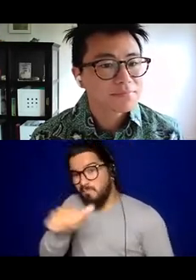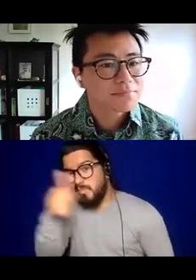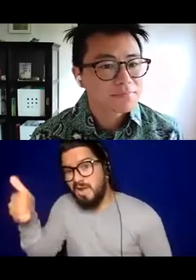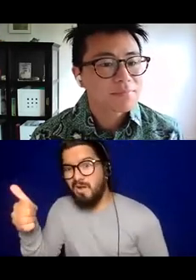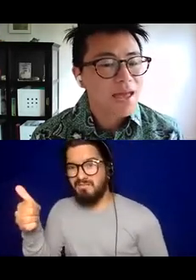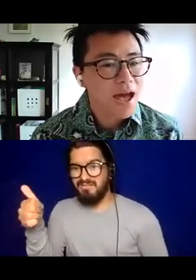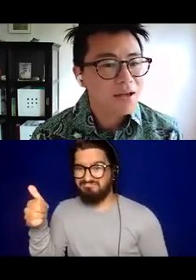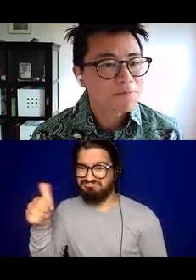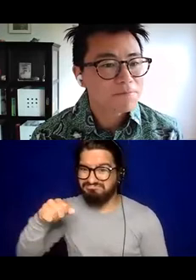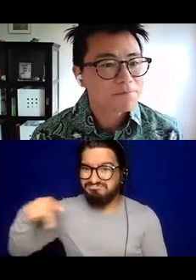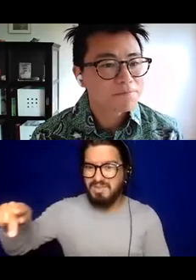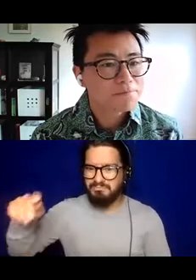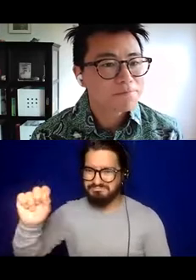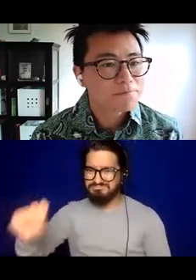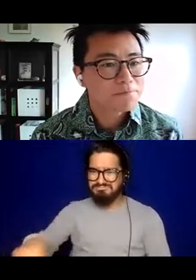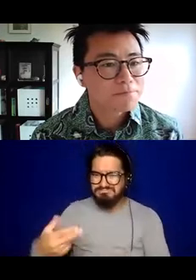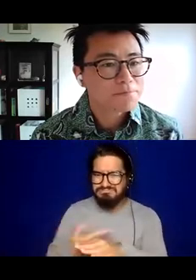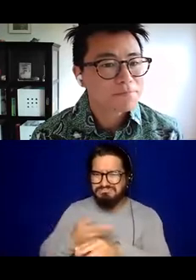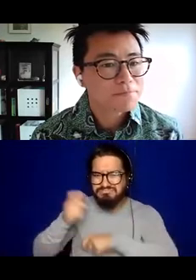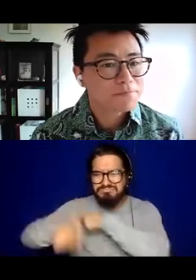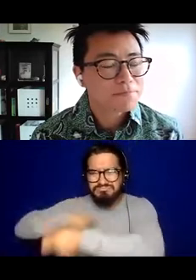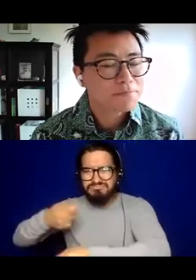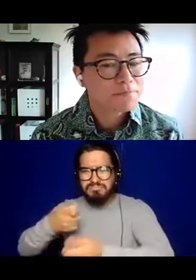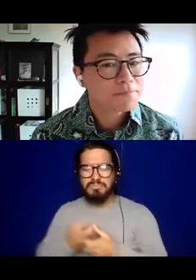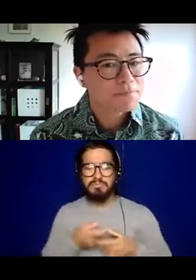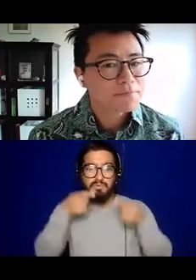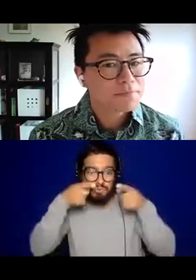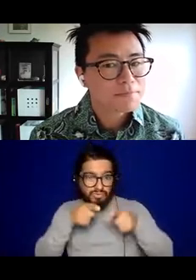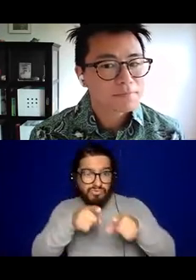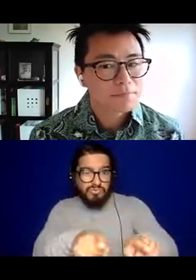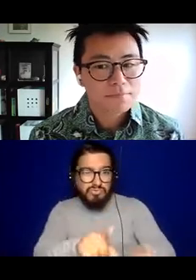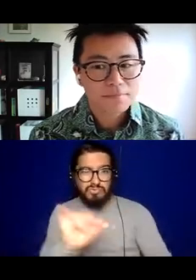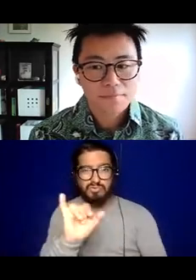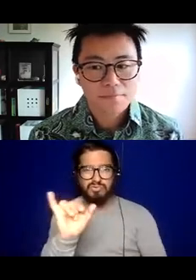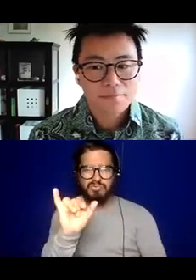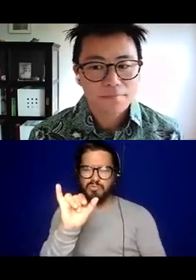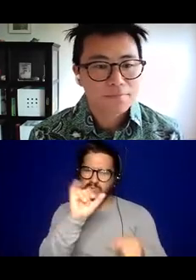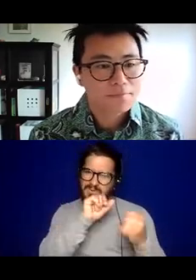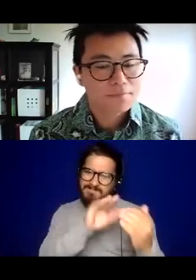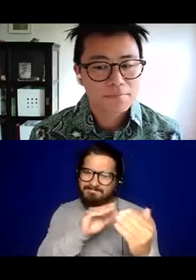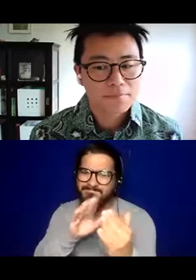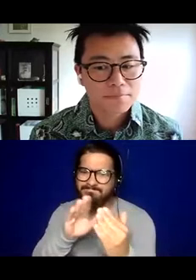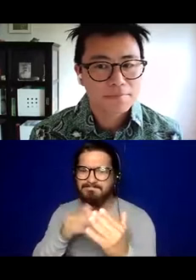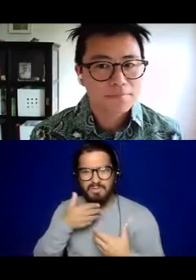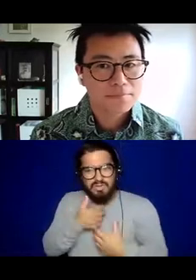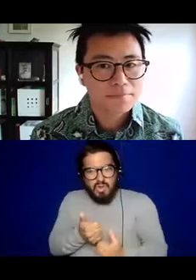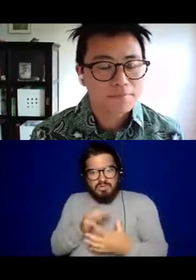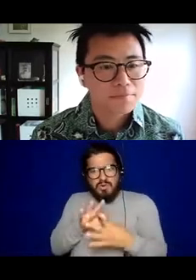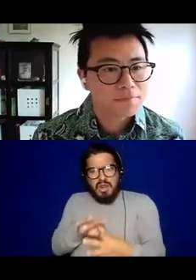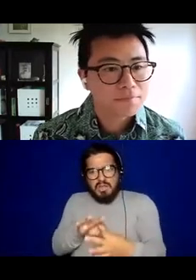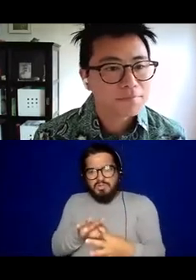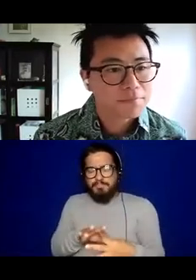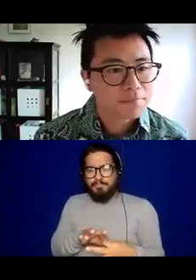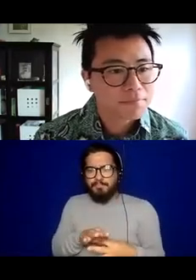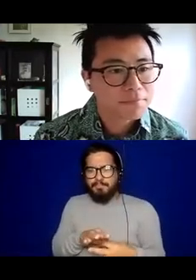alternatives. And in the meantime, to kind of address the trust relationships, we would want to do high